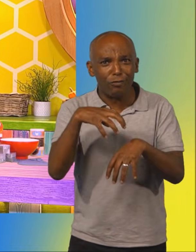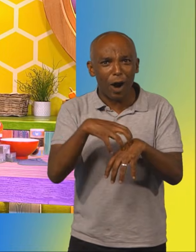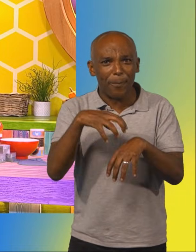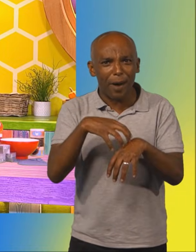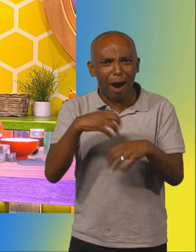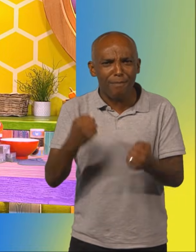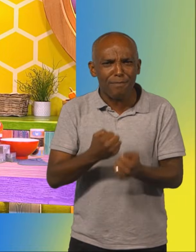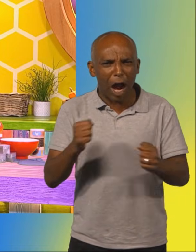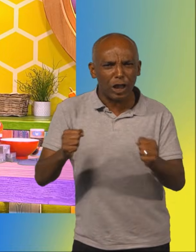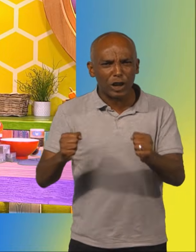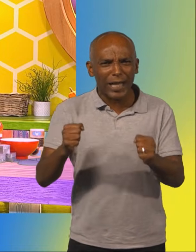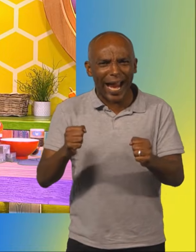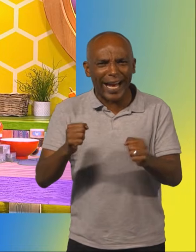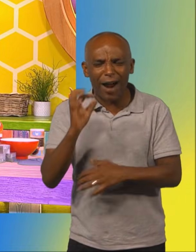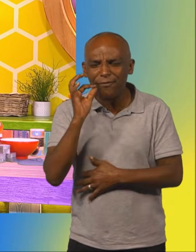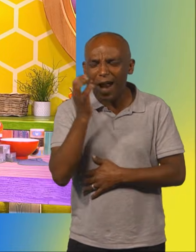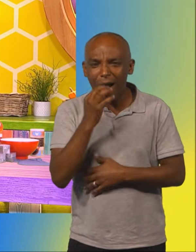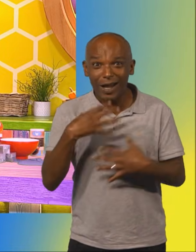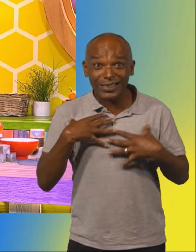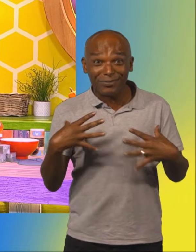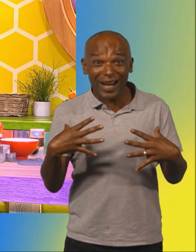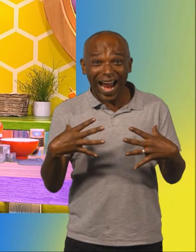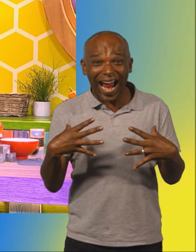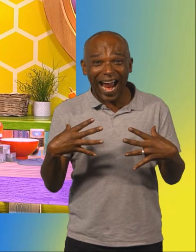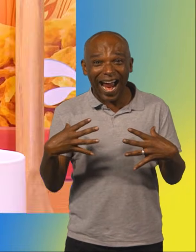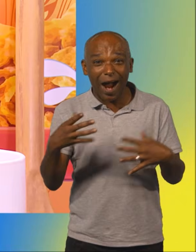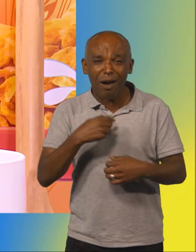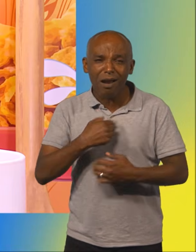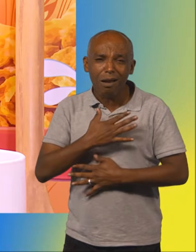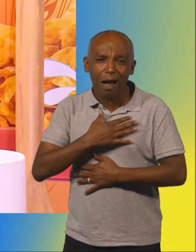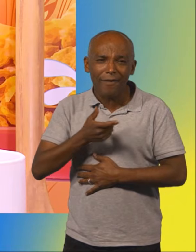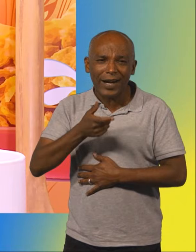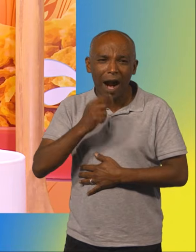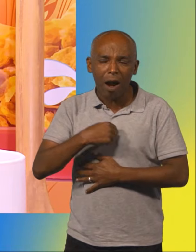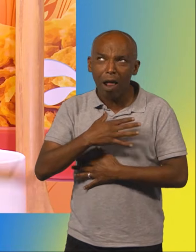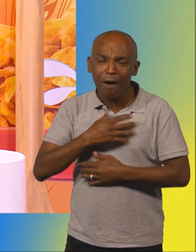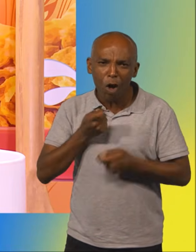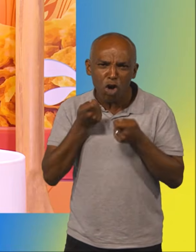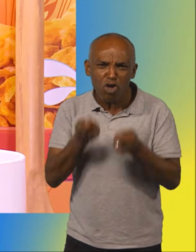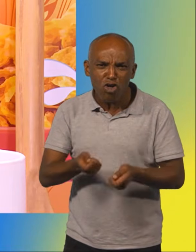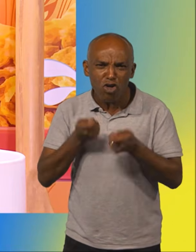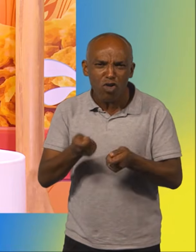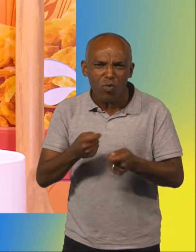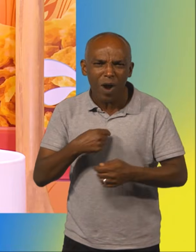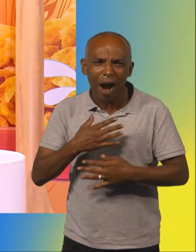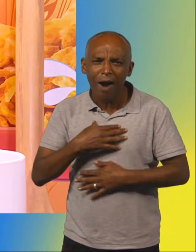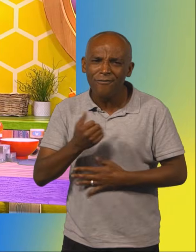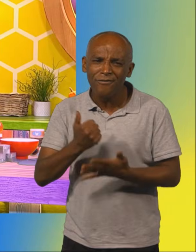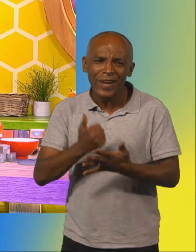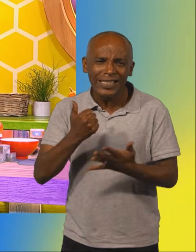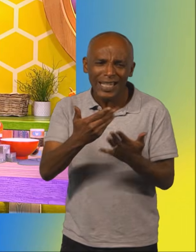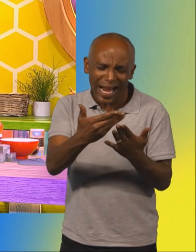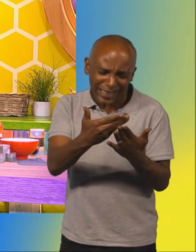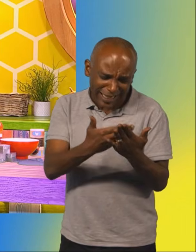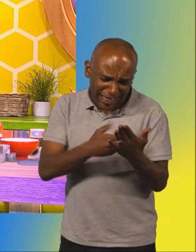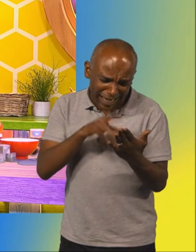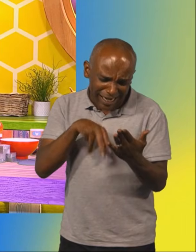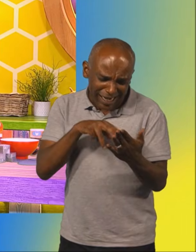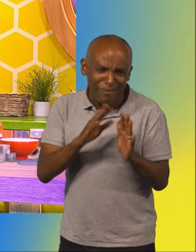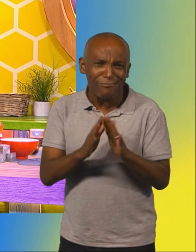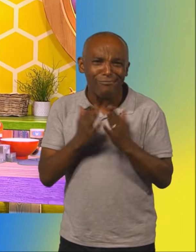love our cafe and we love to cook. We have a fantastic recipe book.